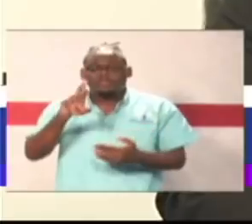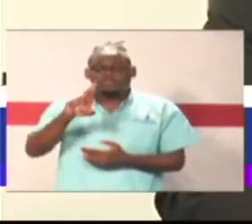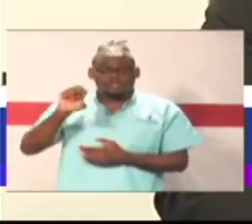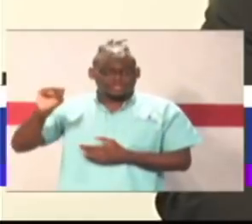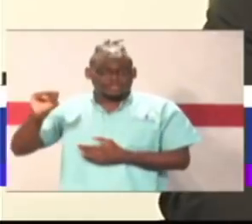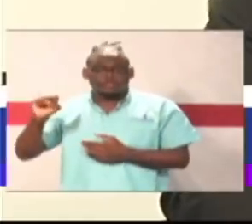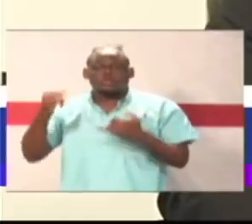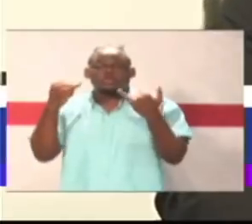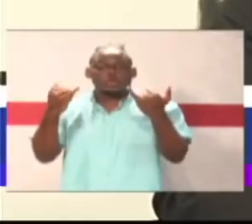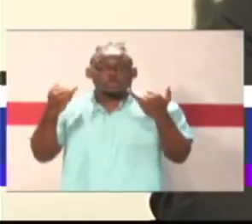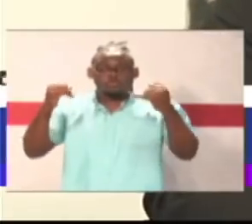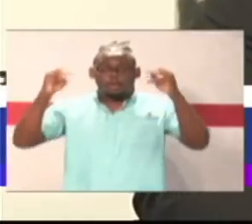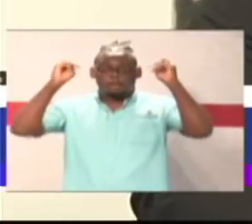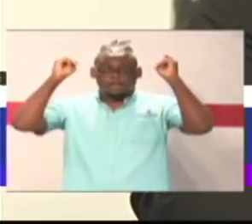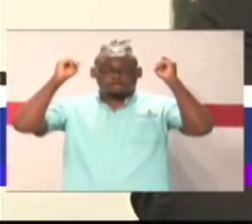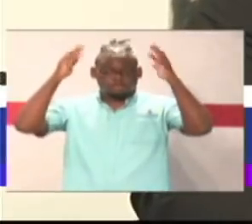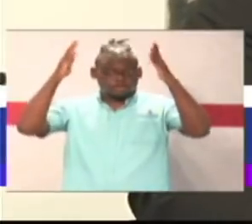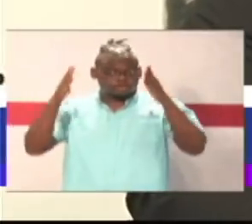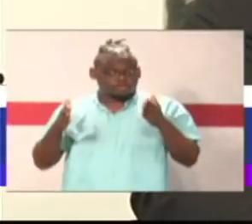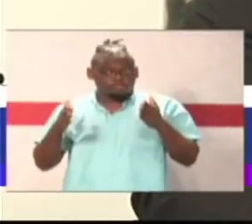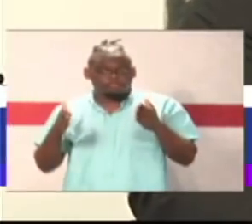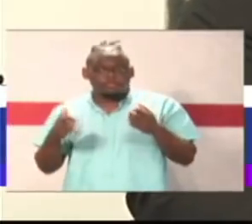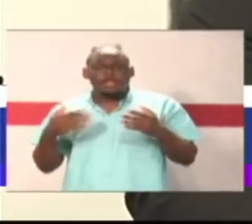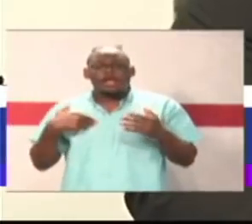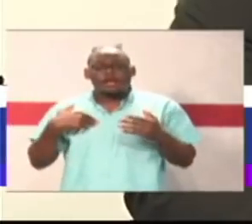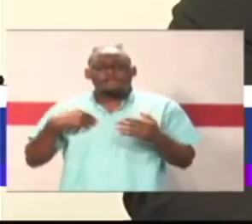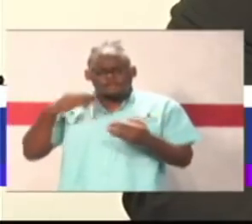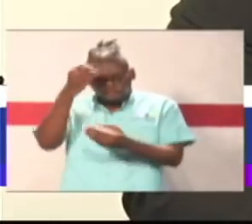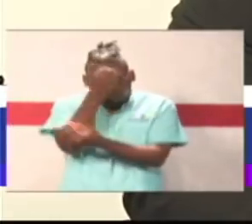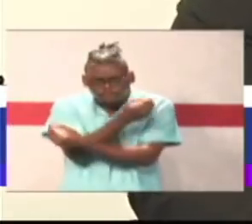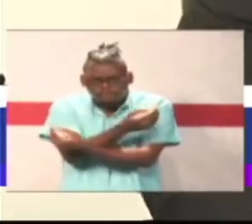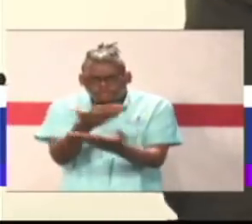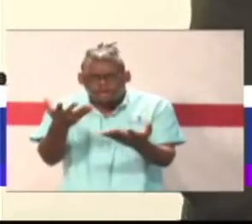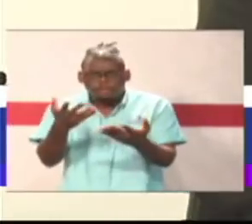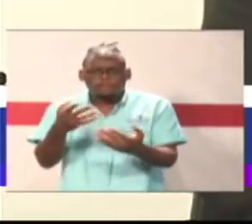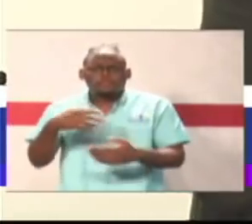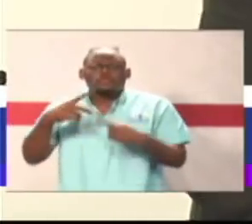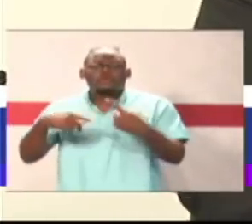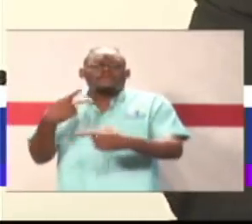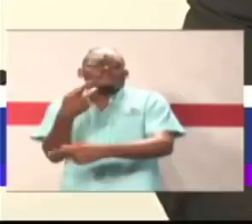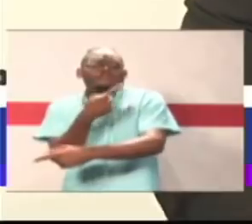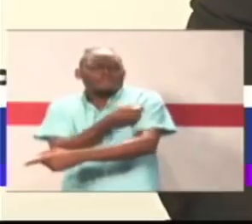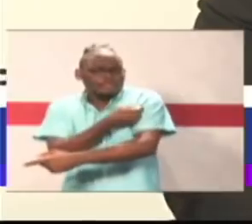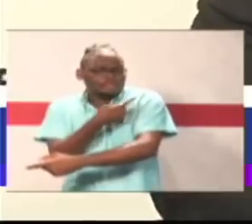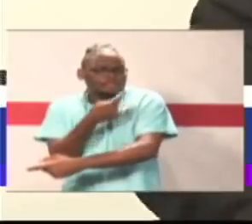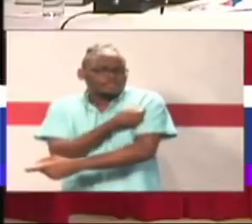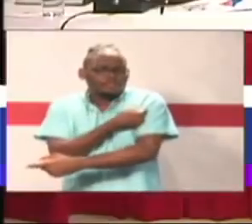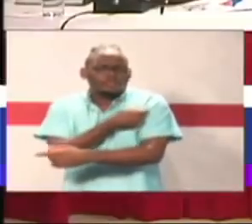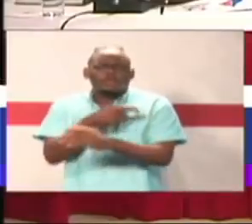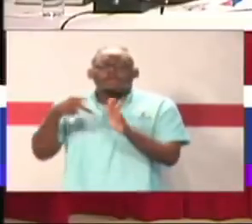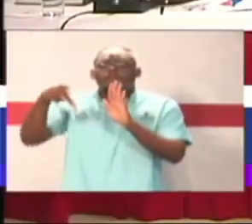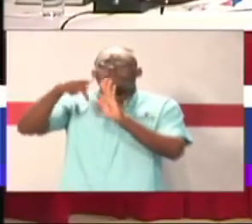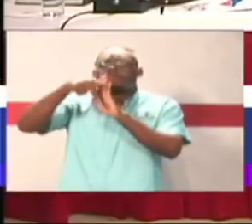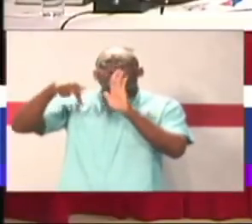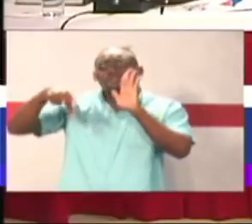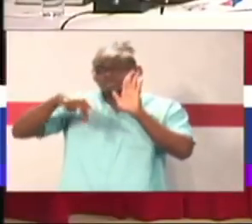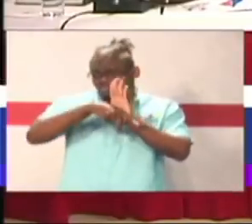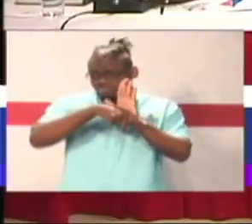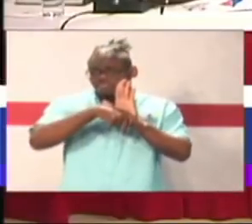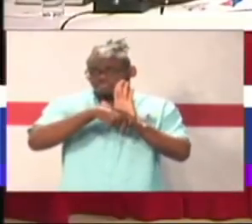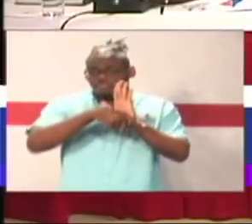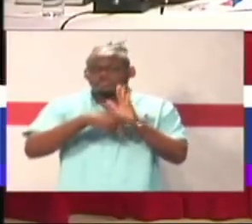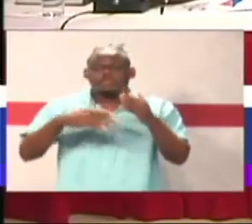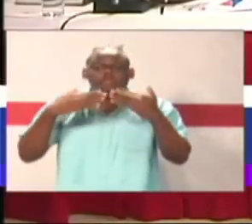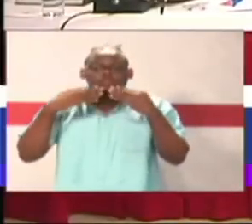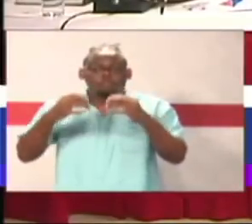public on the progress of the national COVID-19 vaccination campaign. Honorable Minister. Thank you very much, Al. Good morning to Dr.